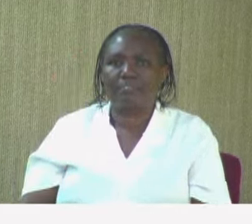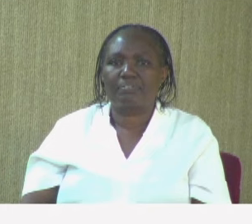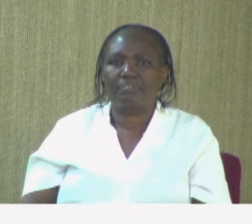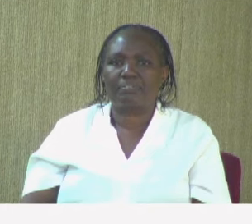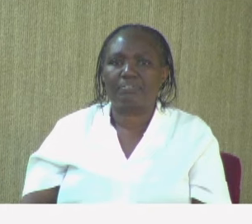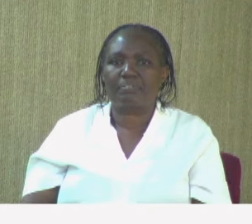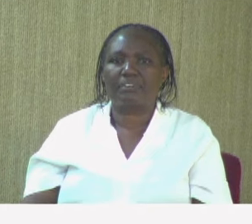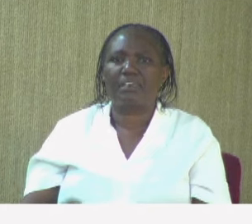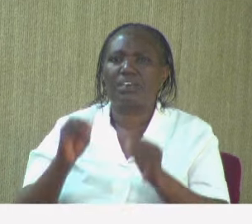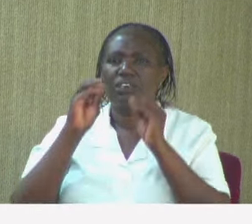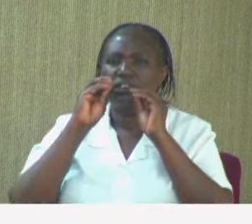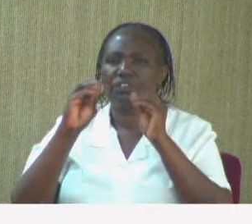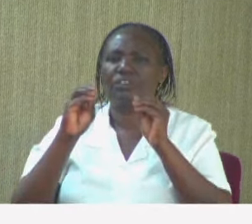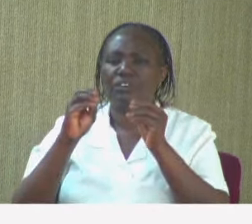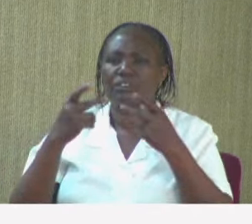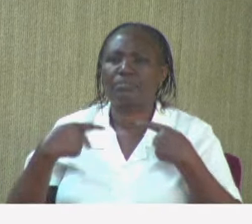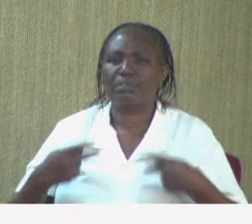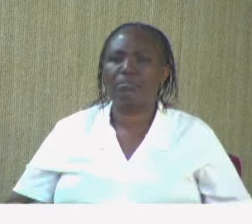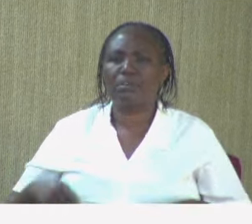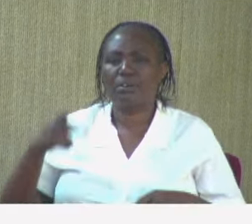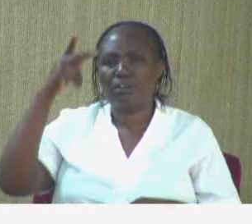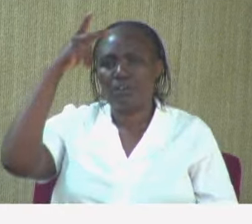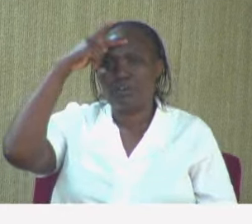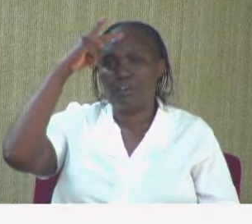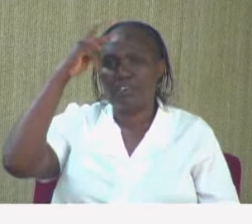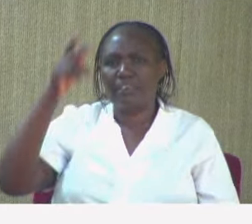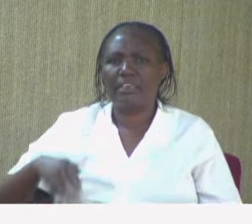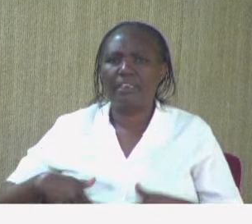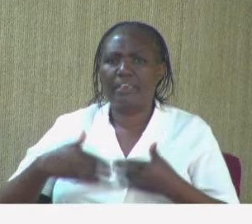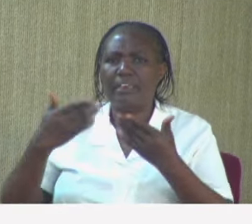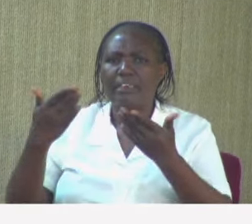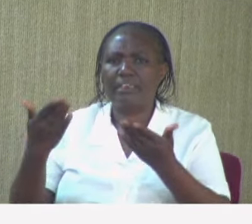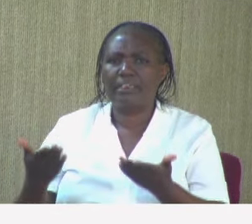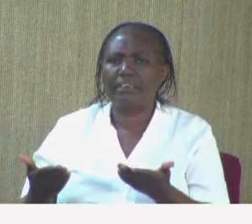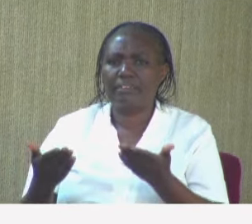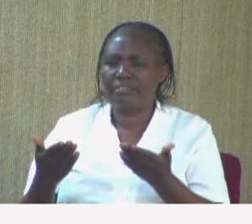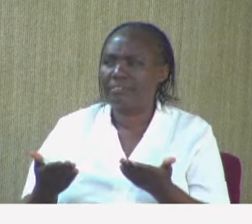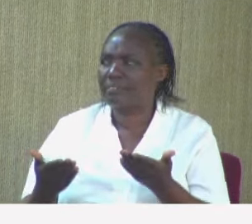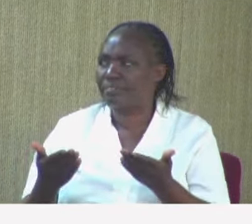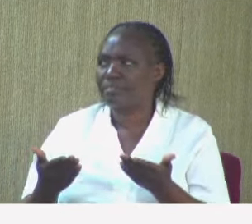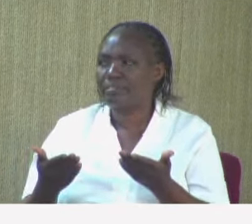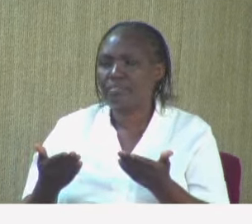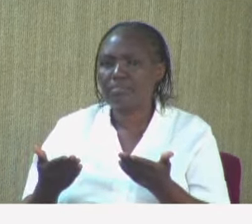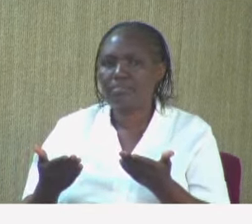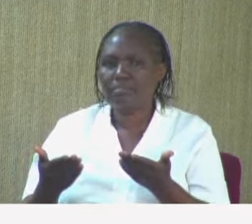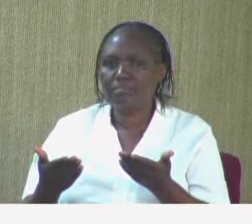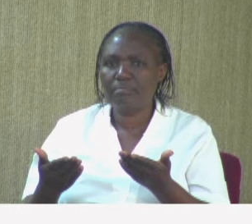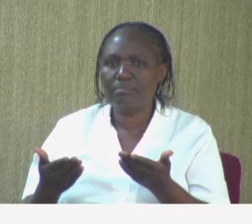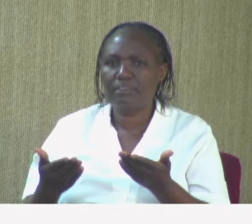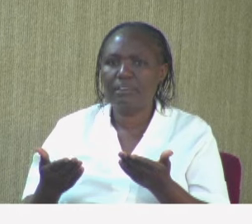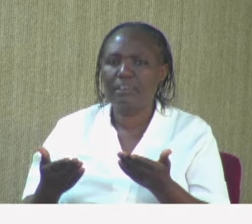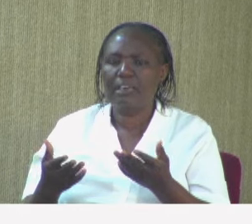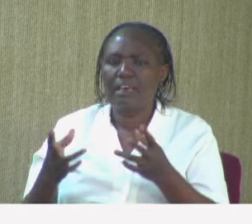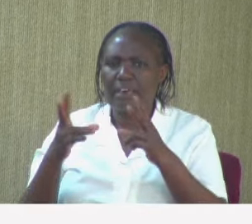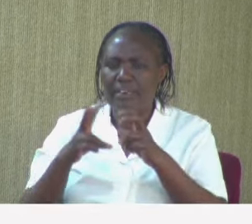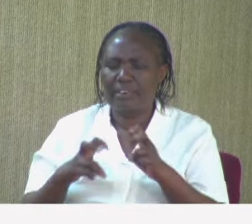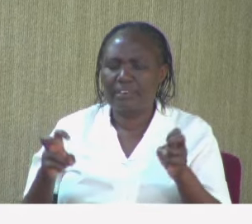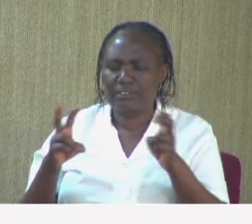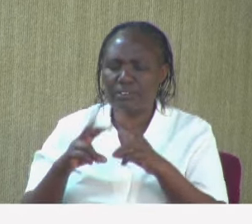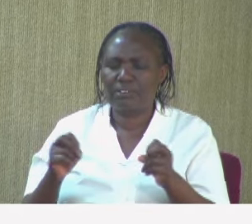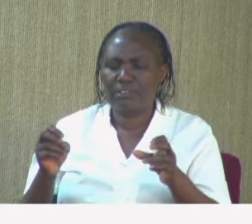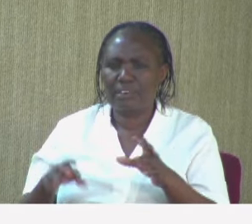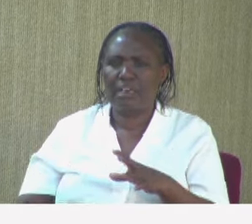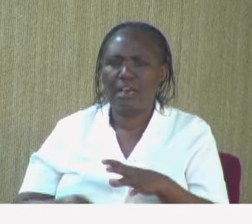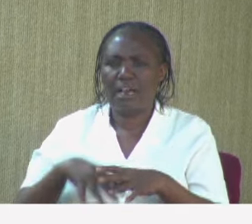taught people knowledge. Yea, he gave good heed," but now notice, "and sought out and